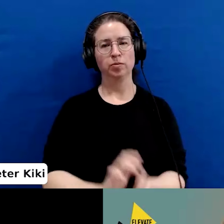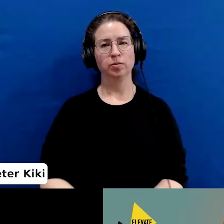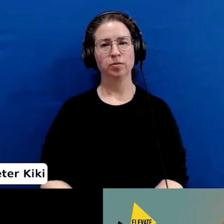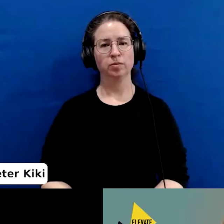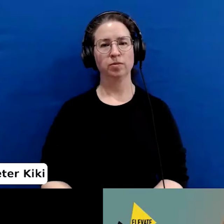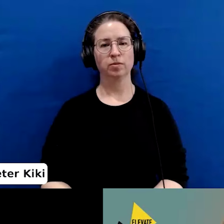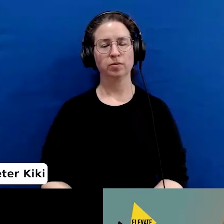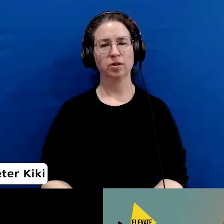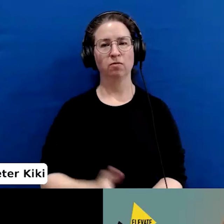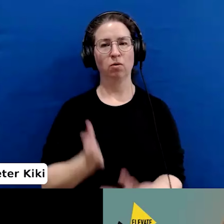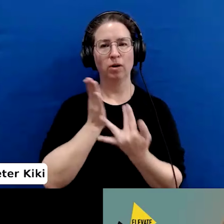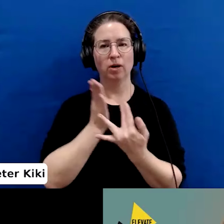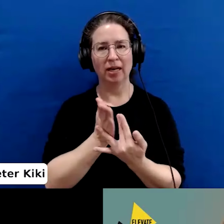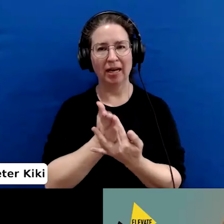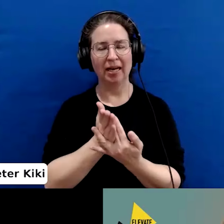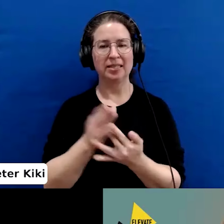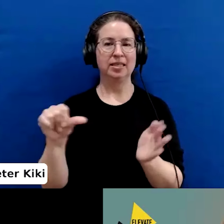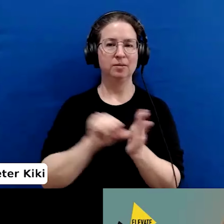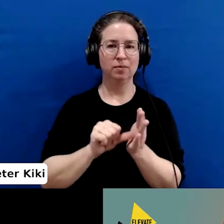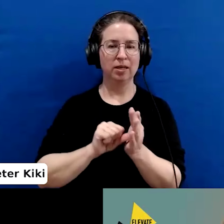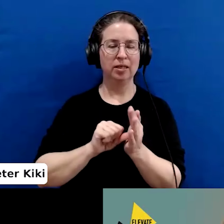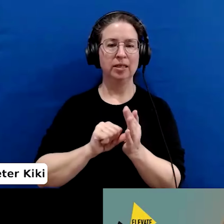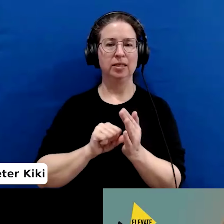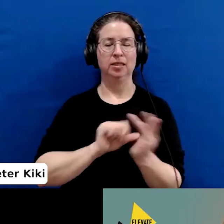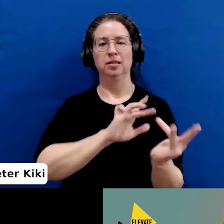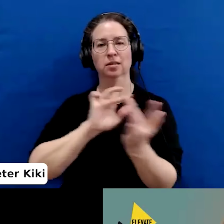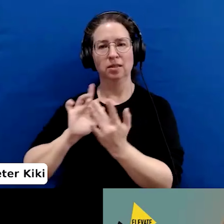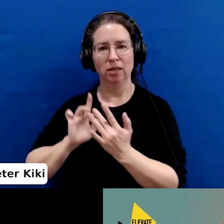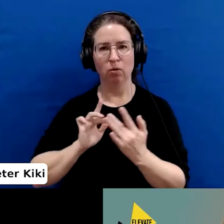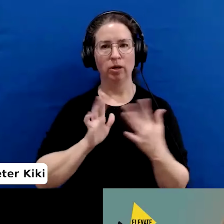as networking and well-being, etc.